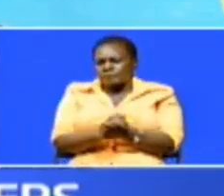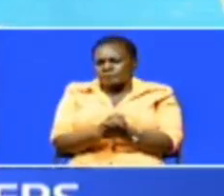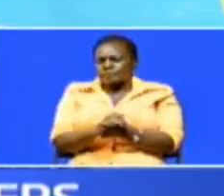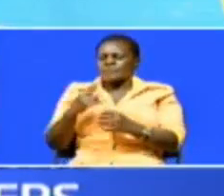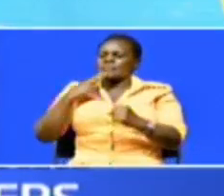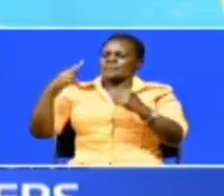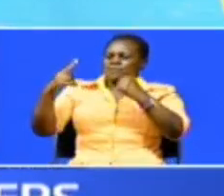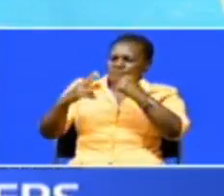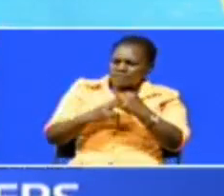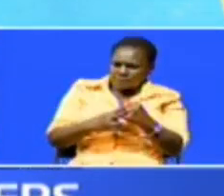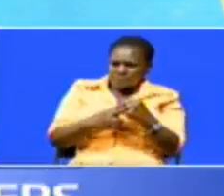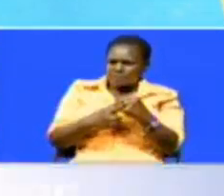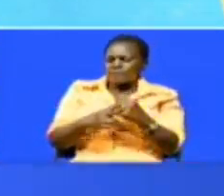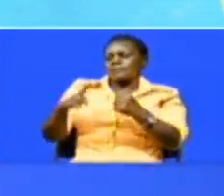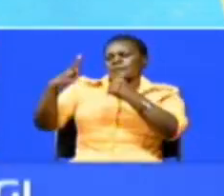have